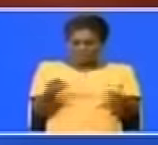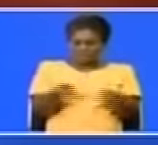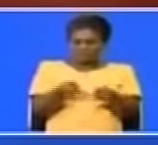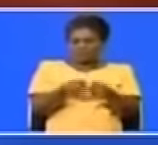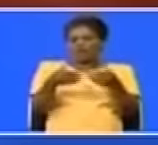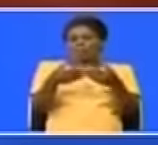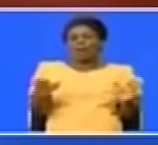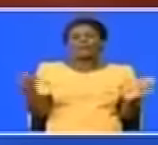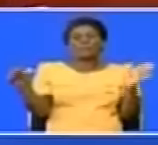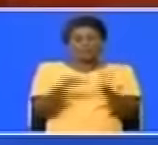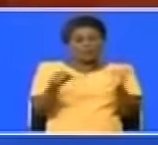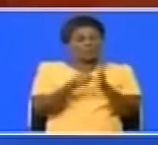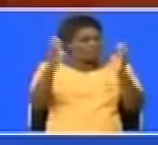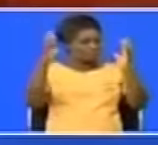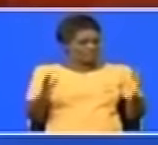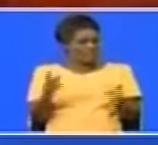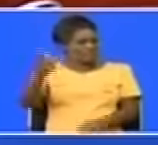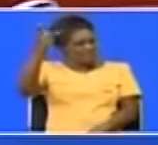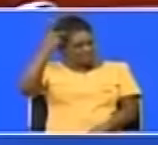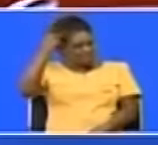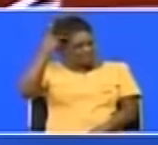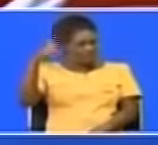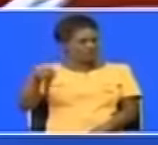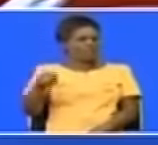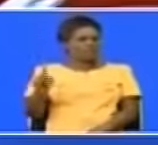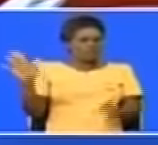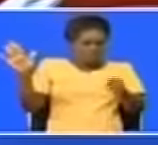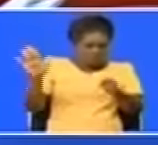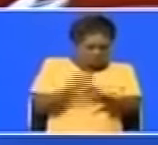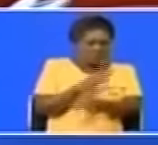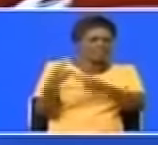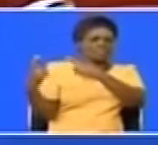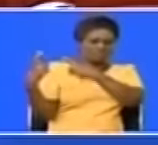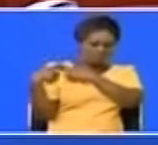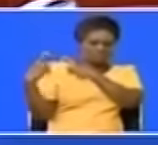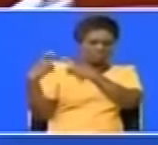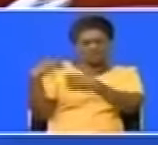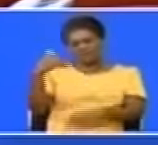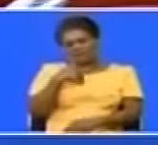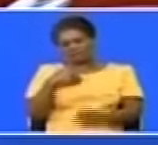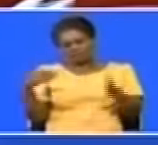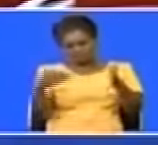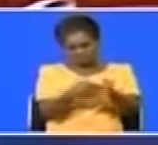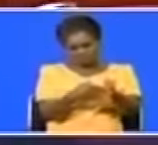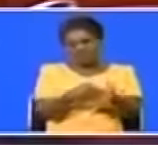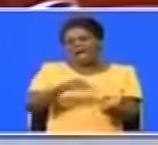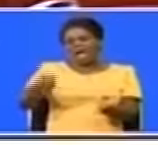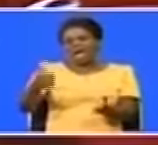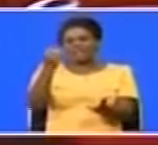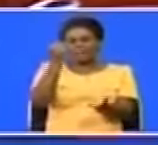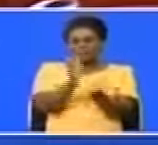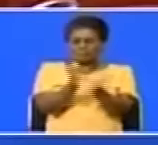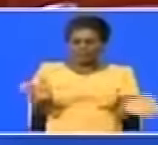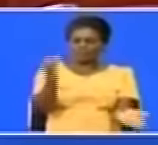well have opened a Pandora's box. Dr. Evans Kidero takes full responsibility and be barred from holding public